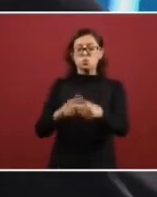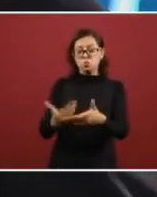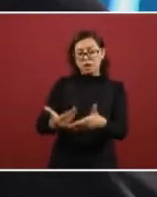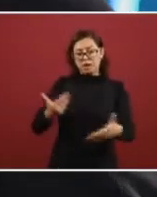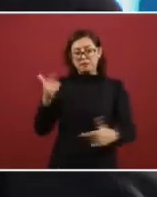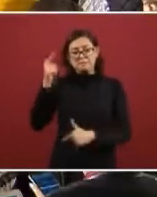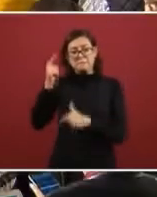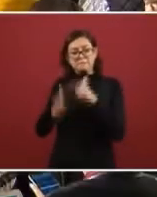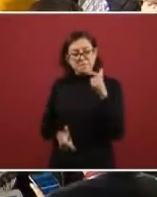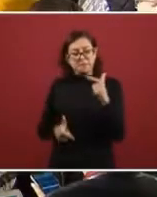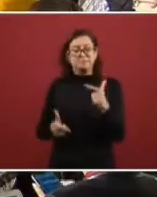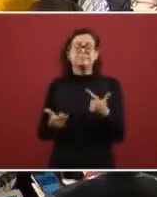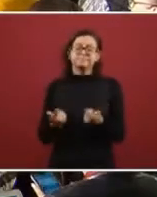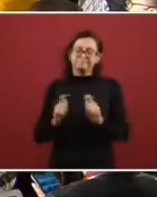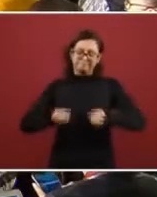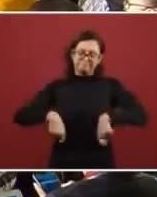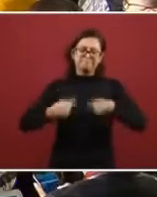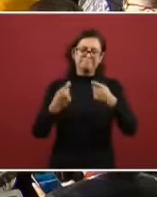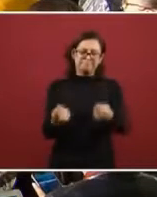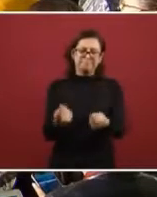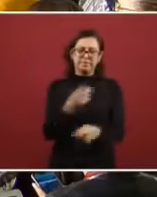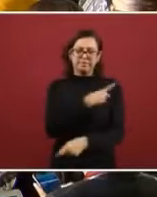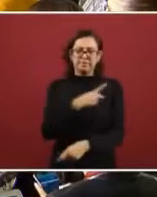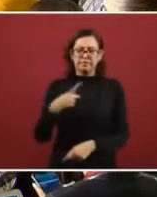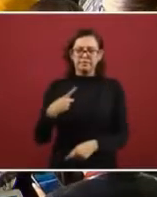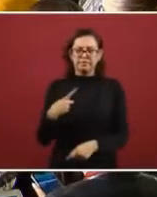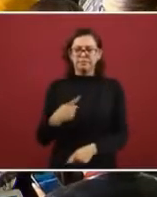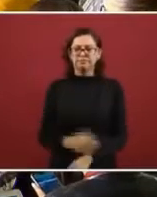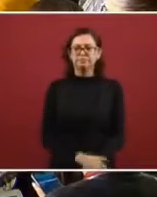helping the public,